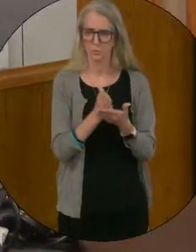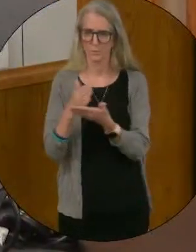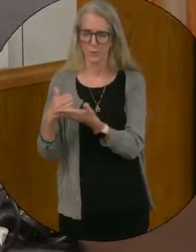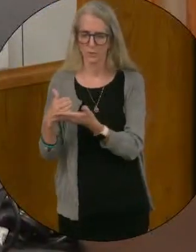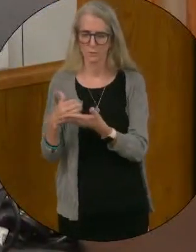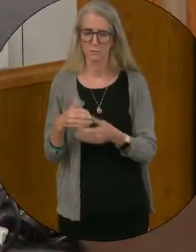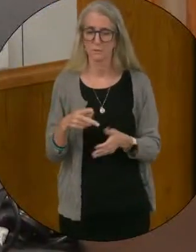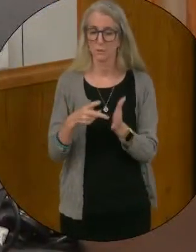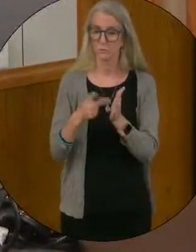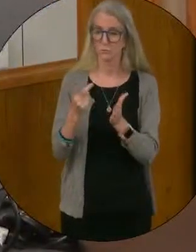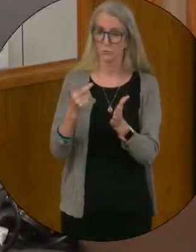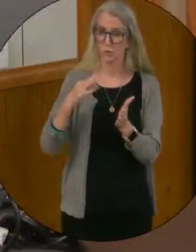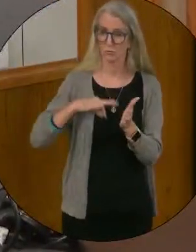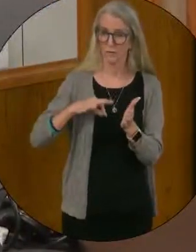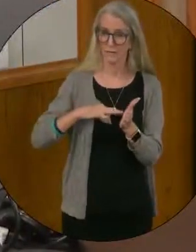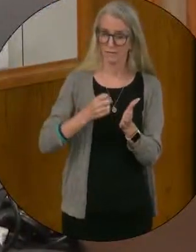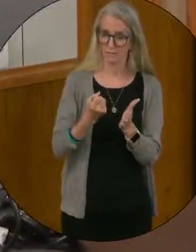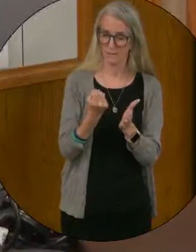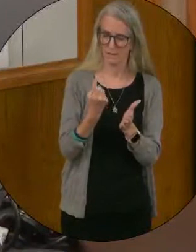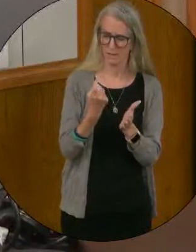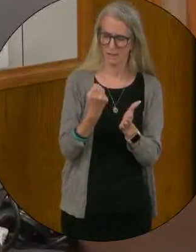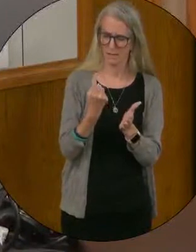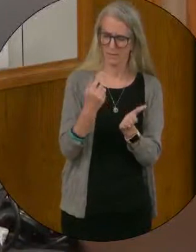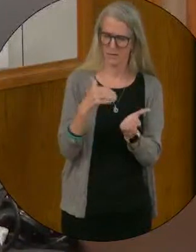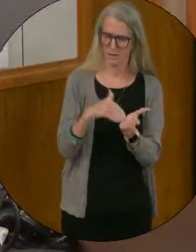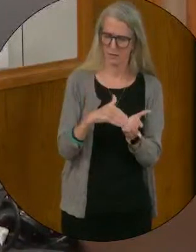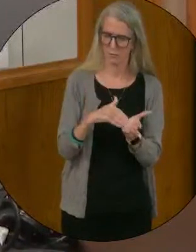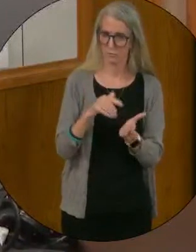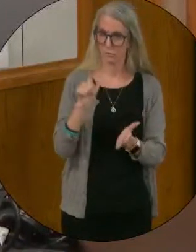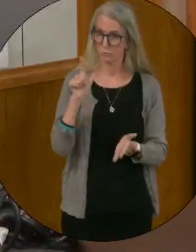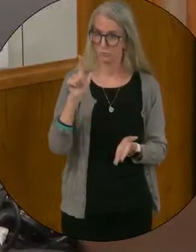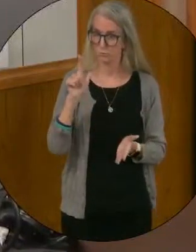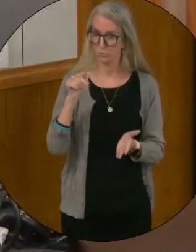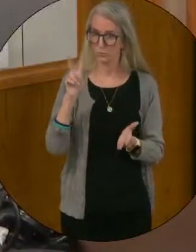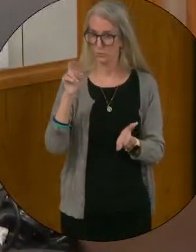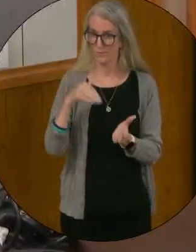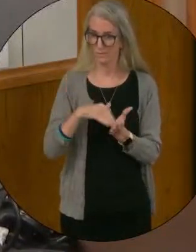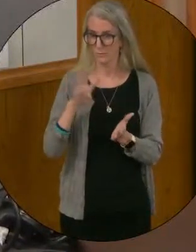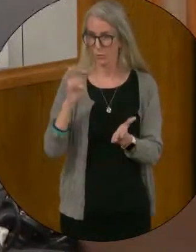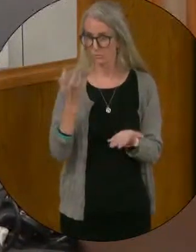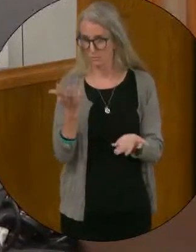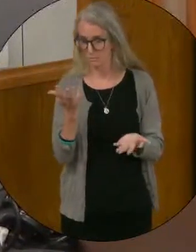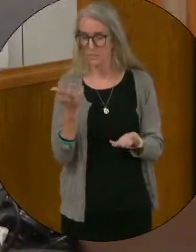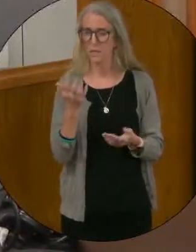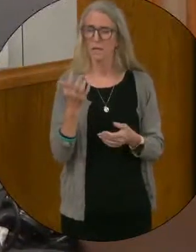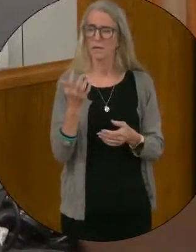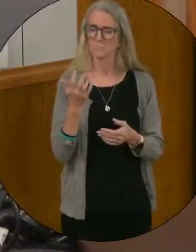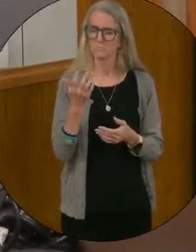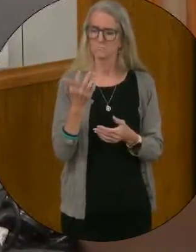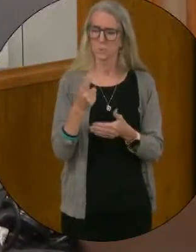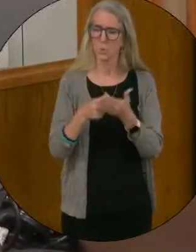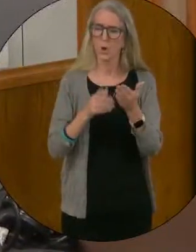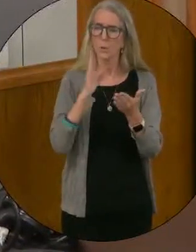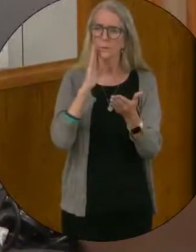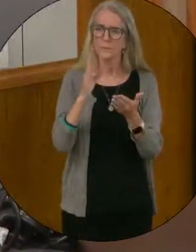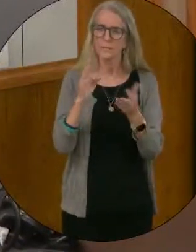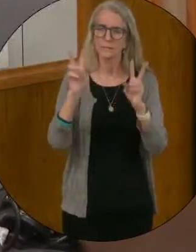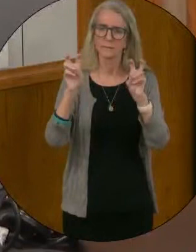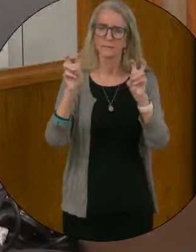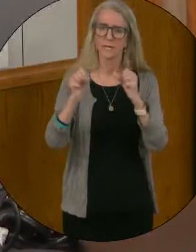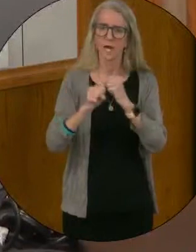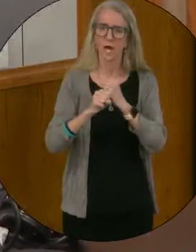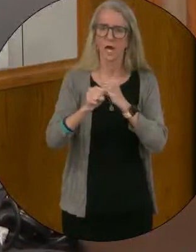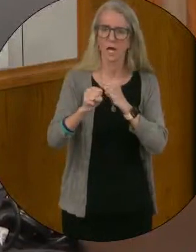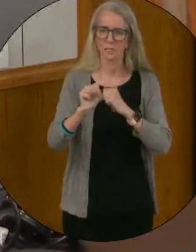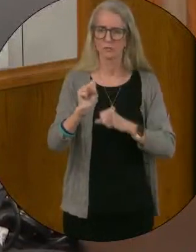dual credit, it went from 1,100 to 2,400. So what would be a stretch goal for us?